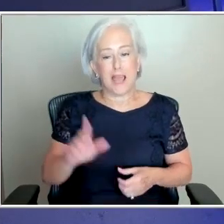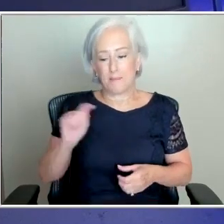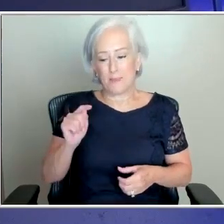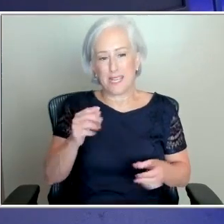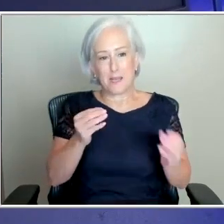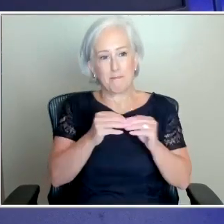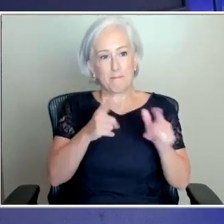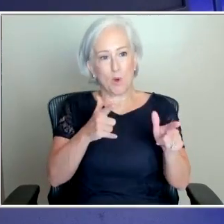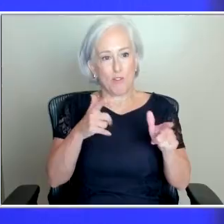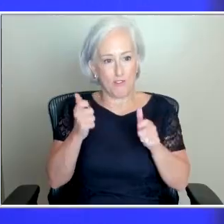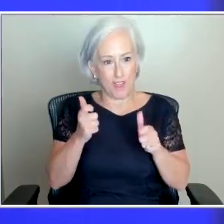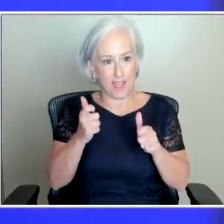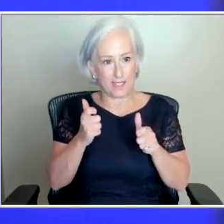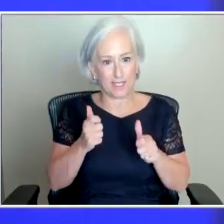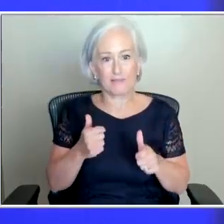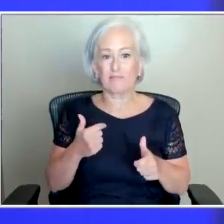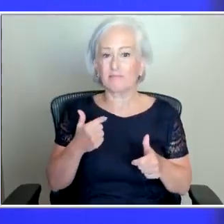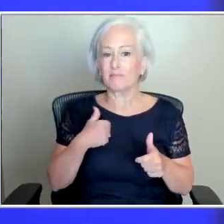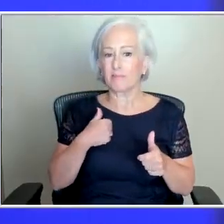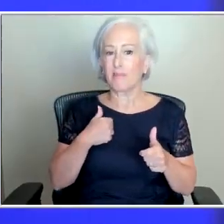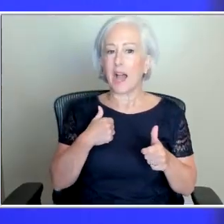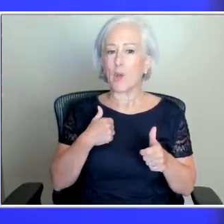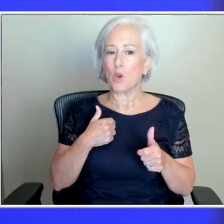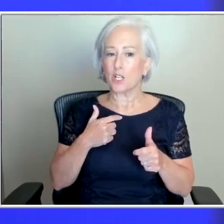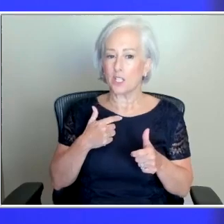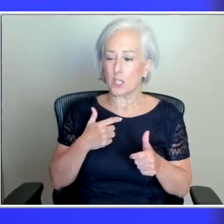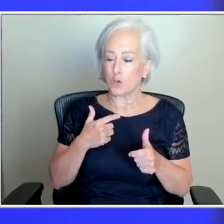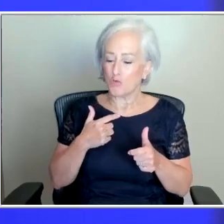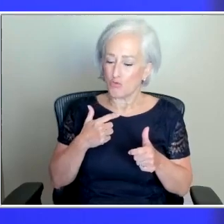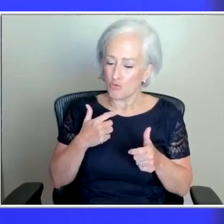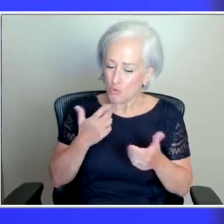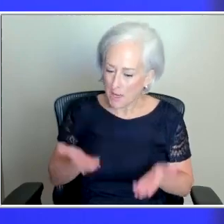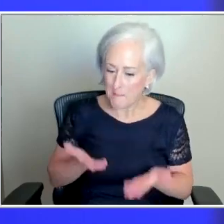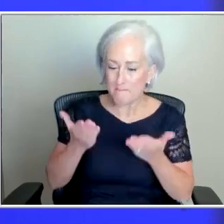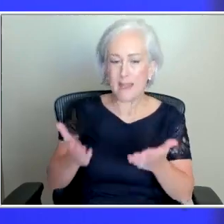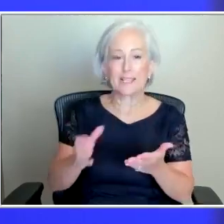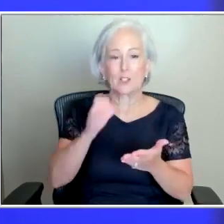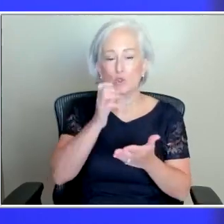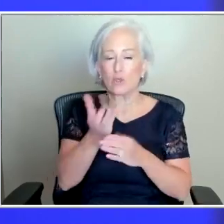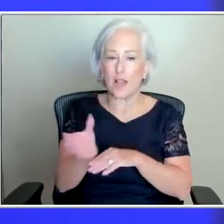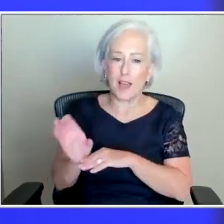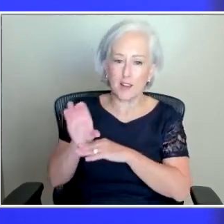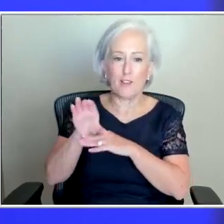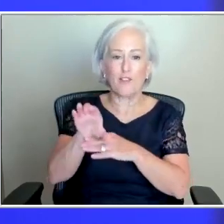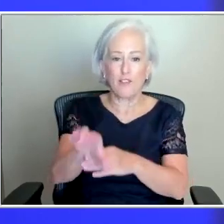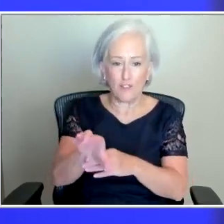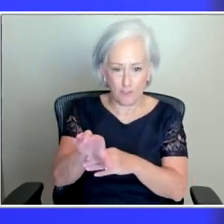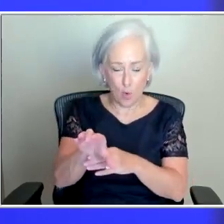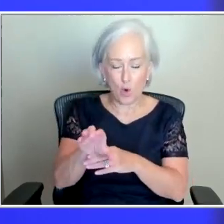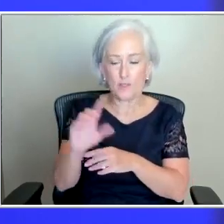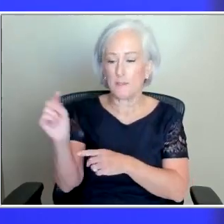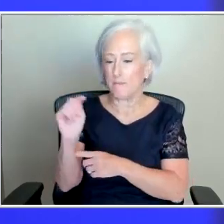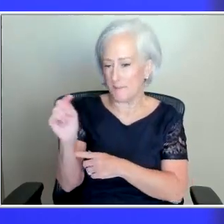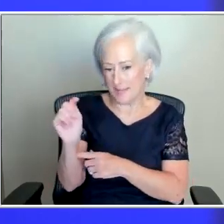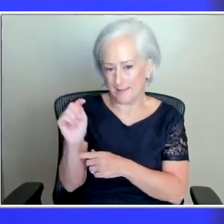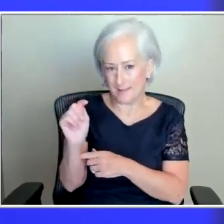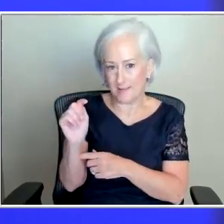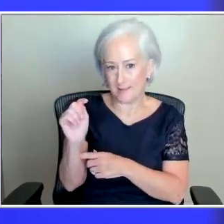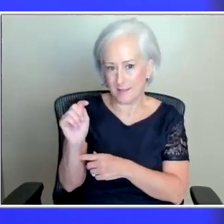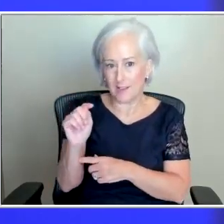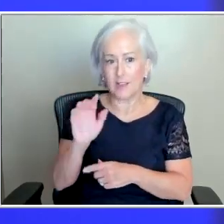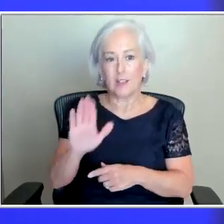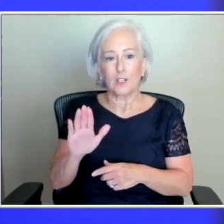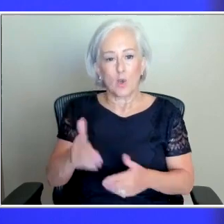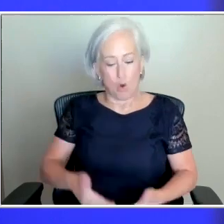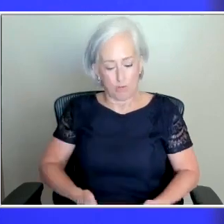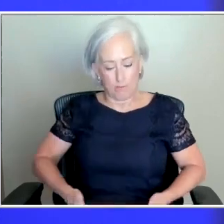strongly recommend not forcing your urination. Urination should be an act of relaxation. Your pelvic floor should be fully